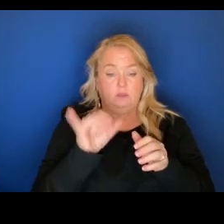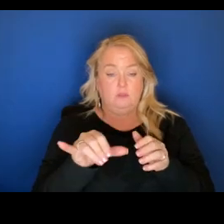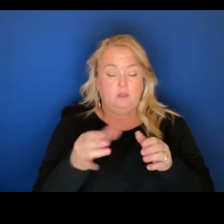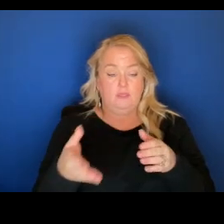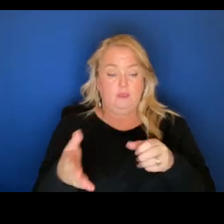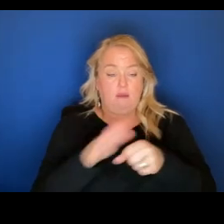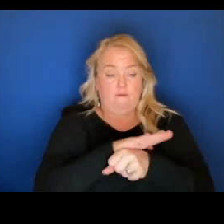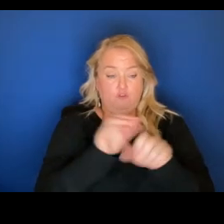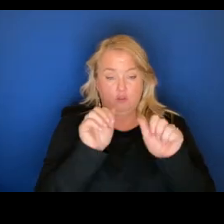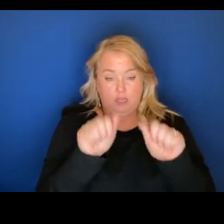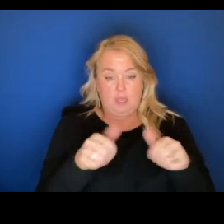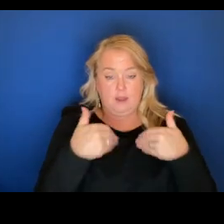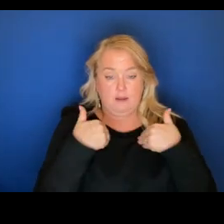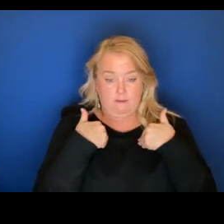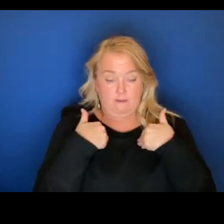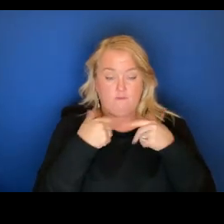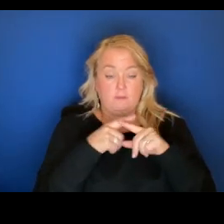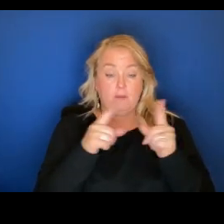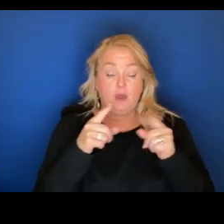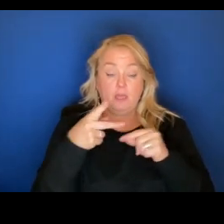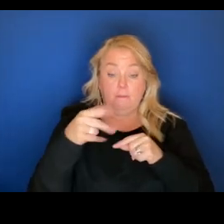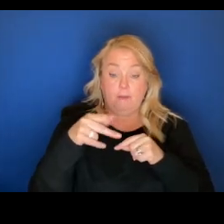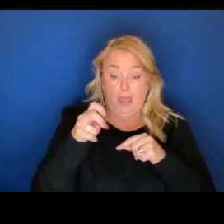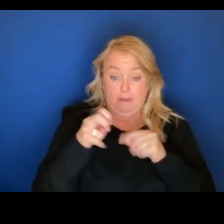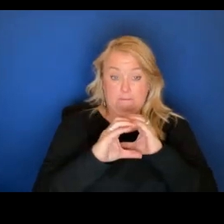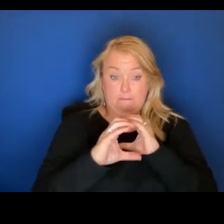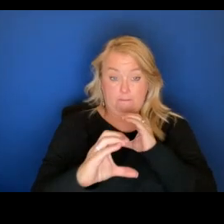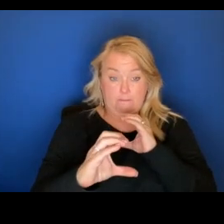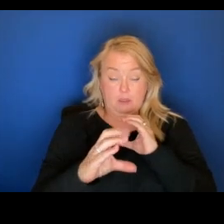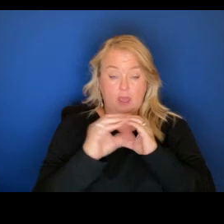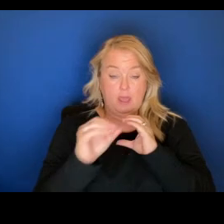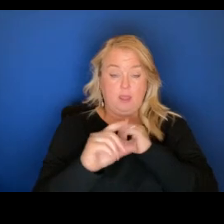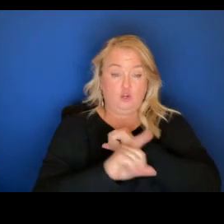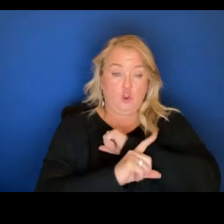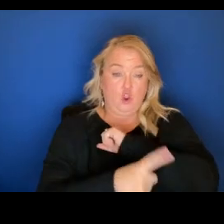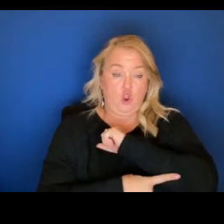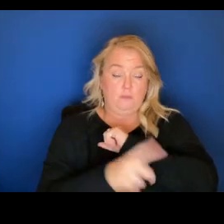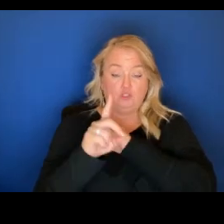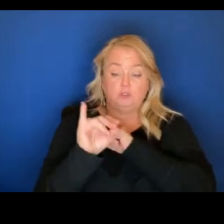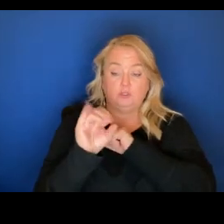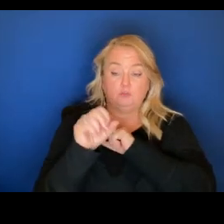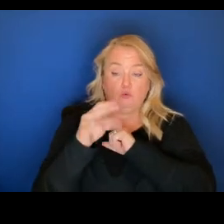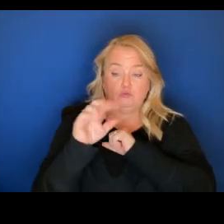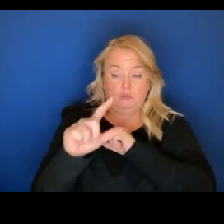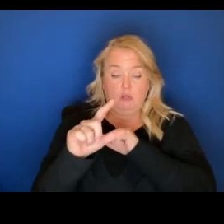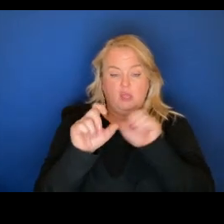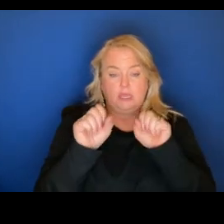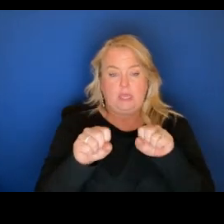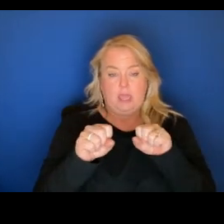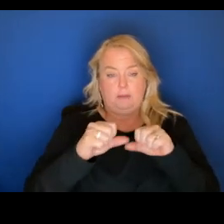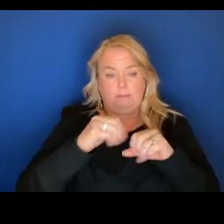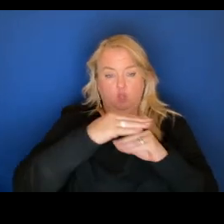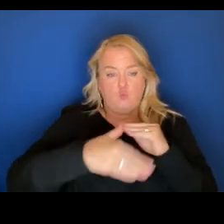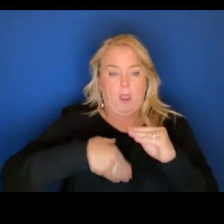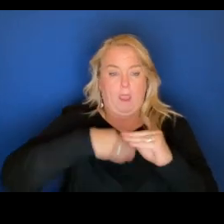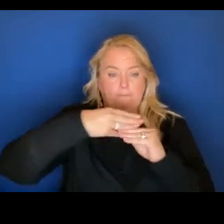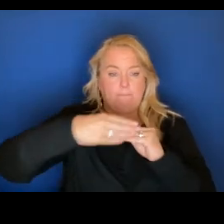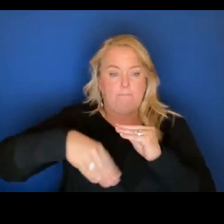cover, but pipes and the garbage disposal can also be wrapped